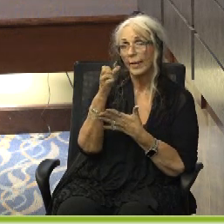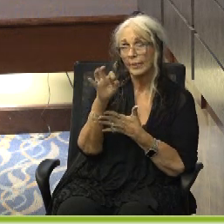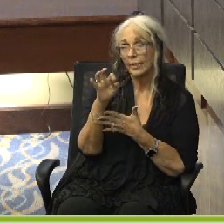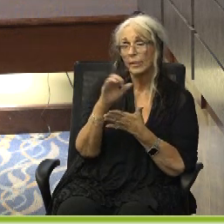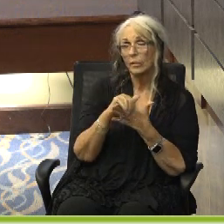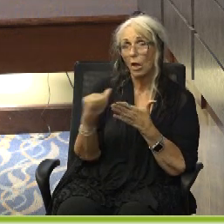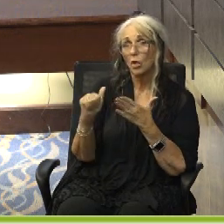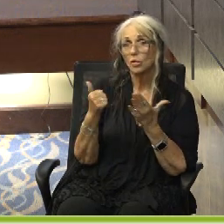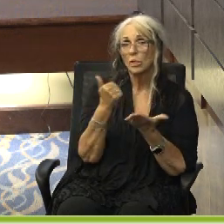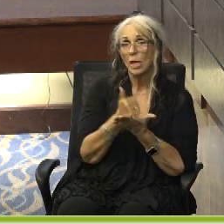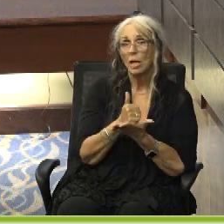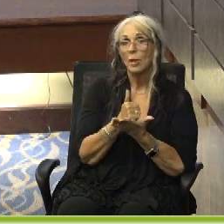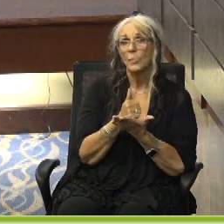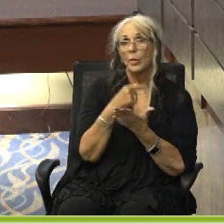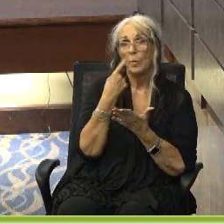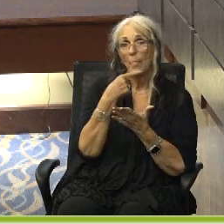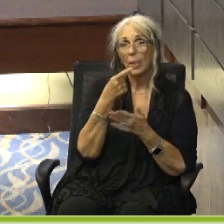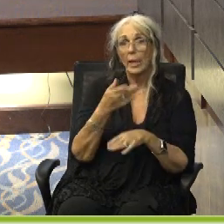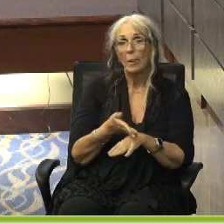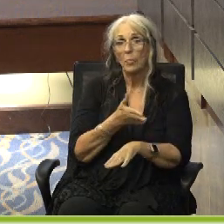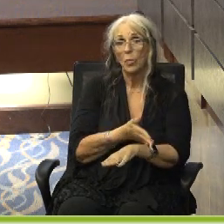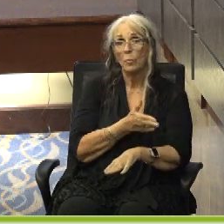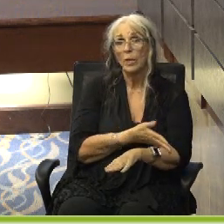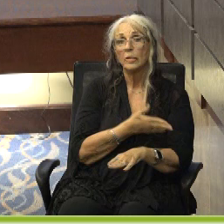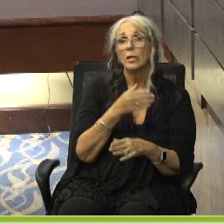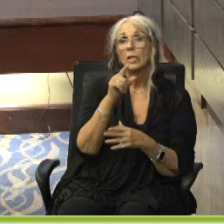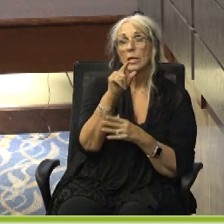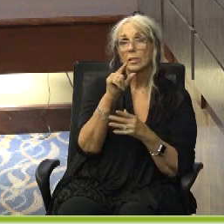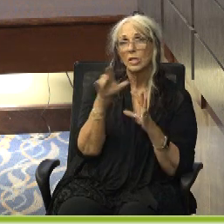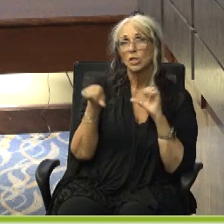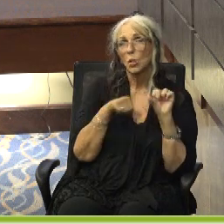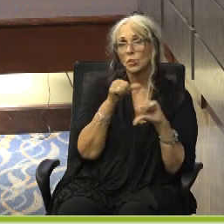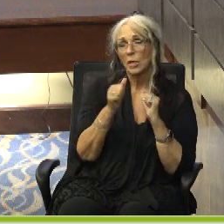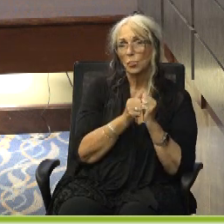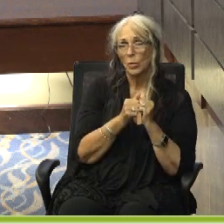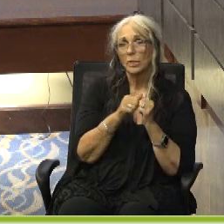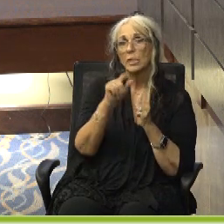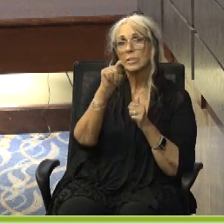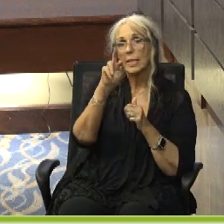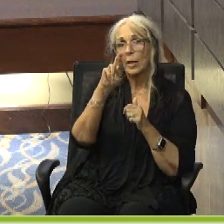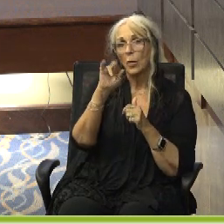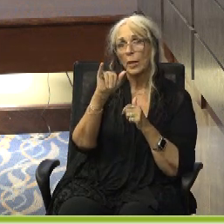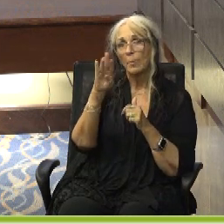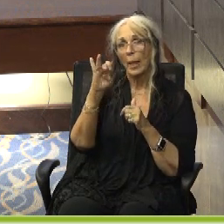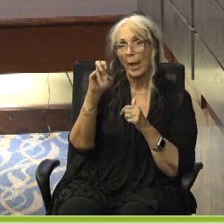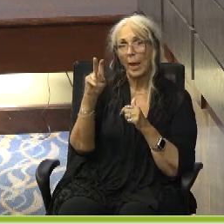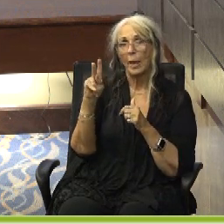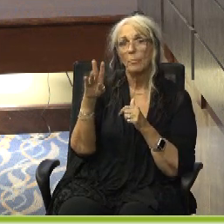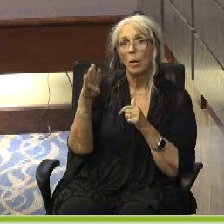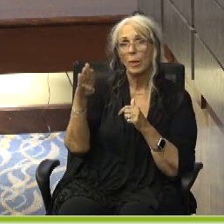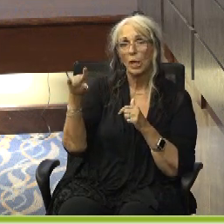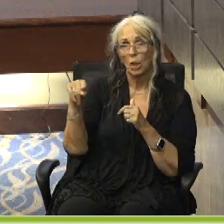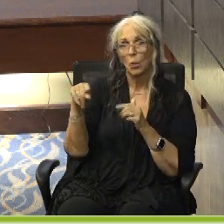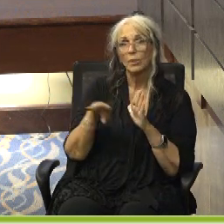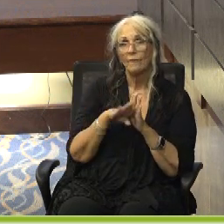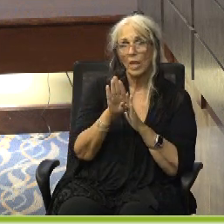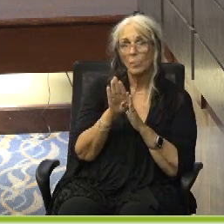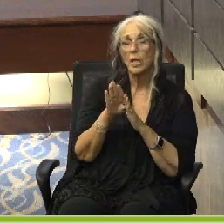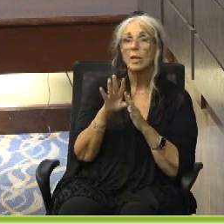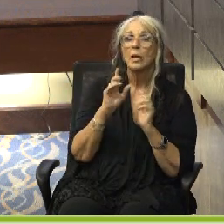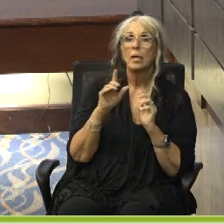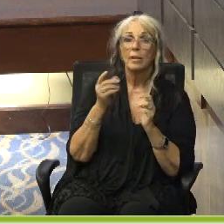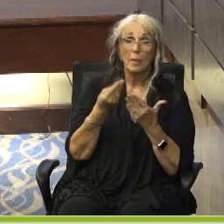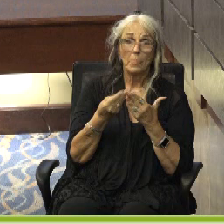$904,419 to assist with public improvements associated with the Terry Black's Barbecue redevelopment project. These funds will go directly towards the public